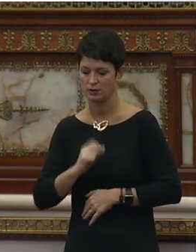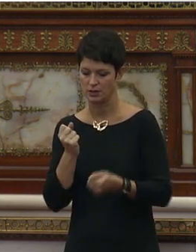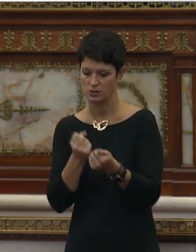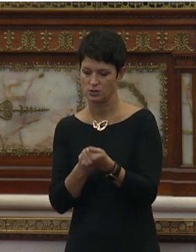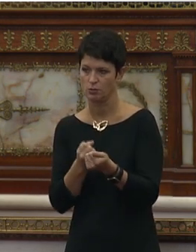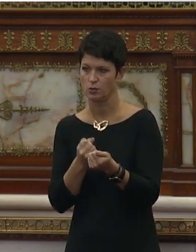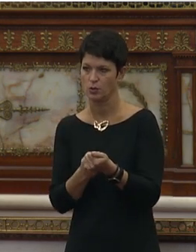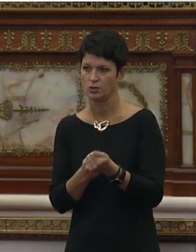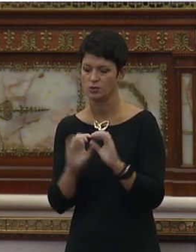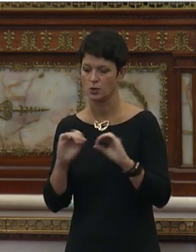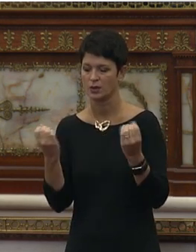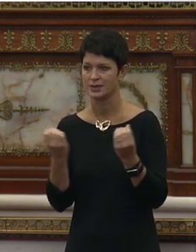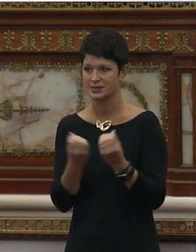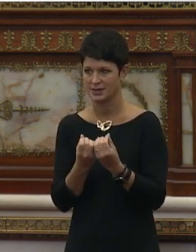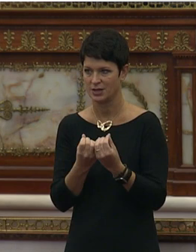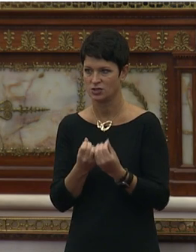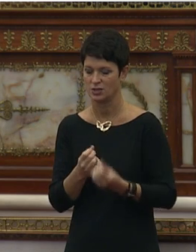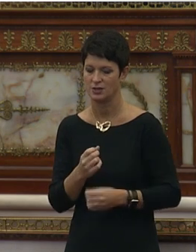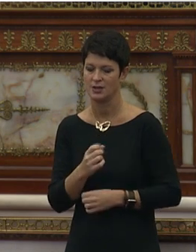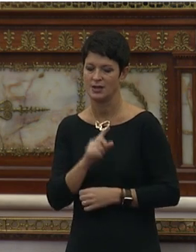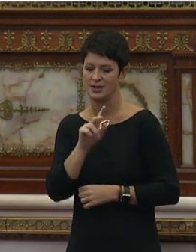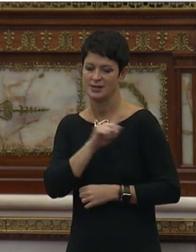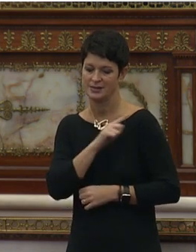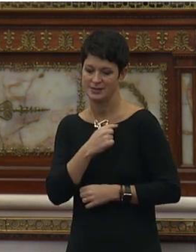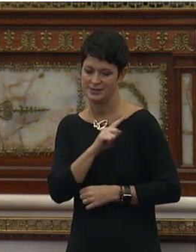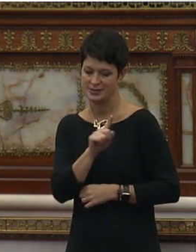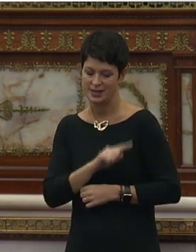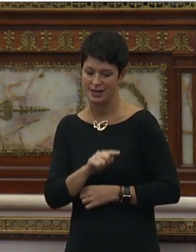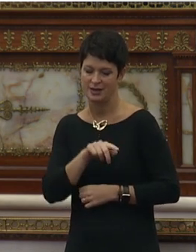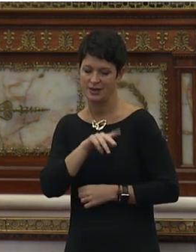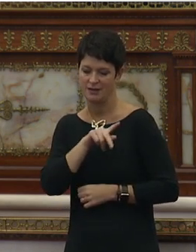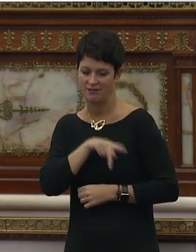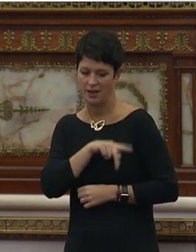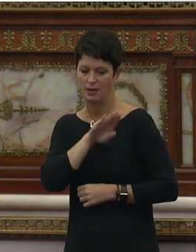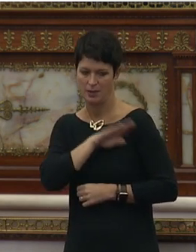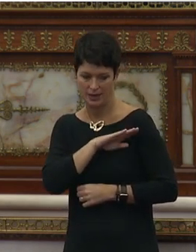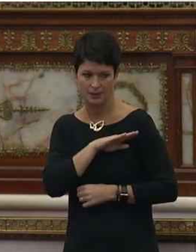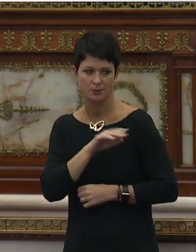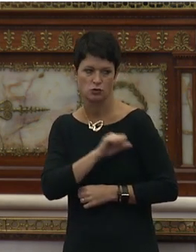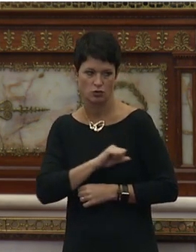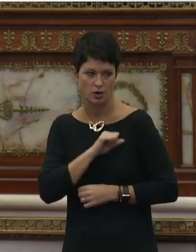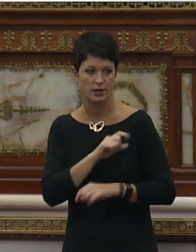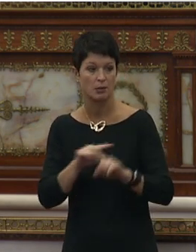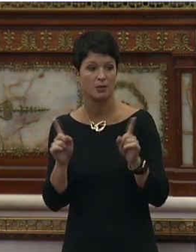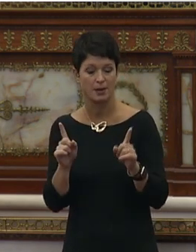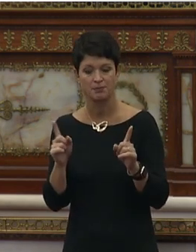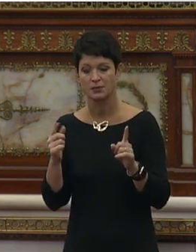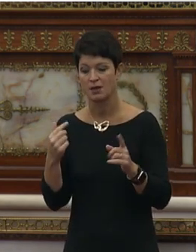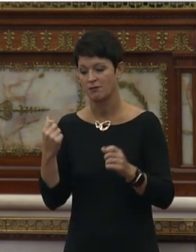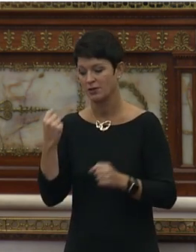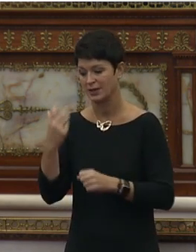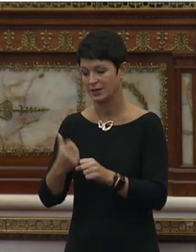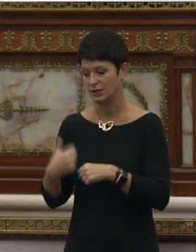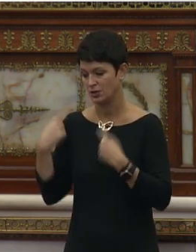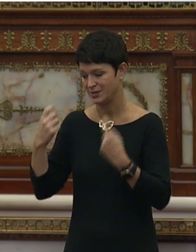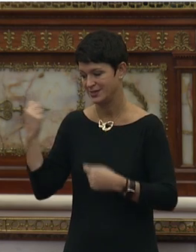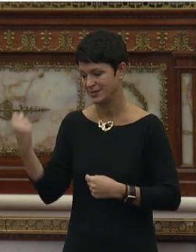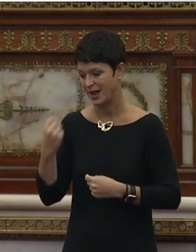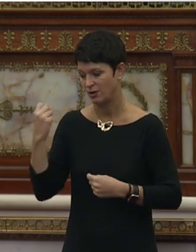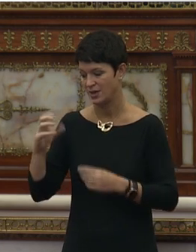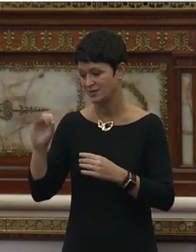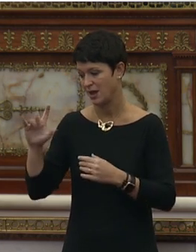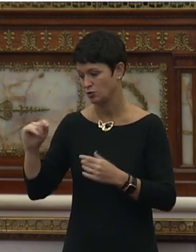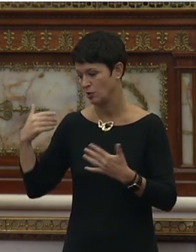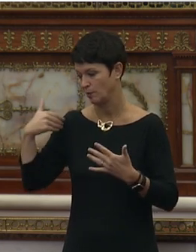supports the organization Zeta Phi Beta. And I bring this up because for the past number of Saturdays in